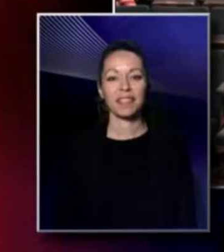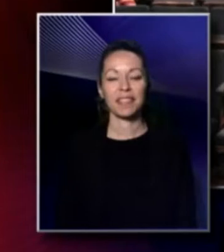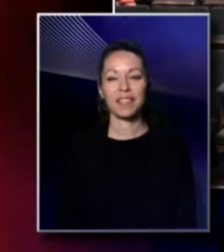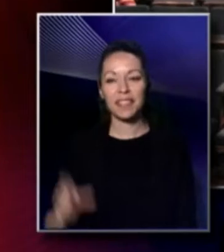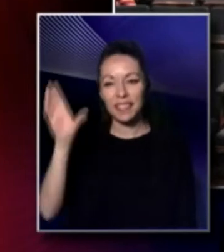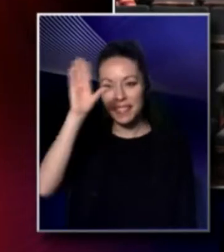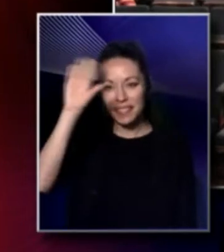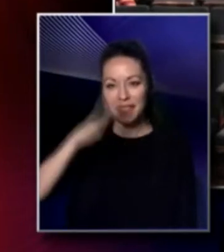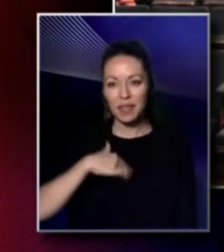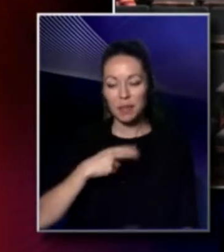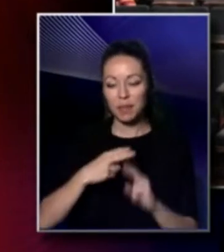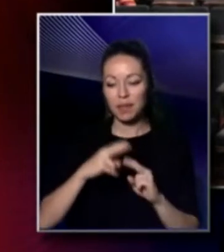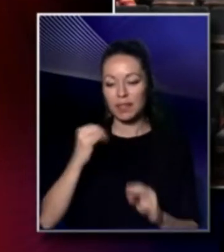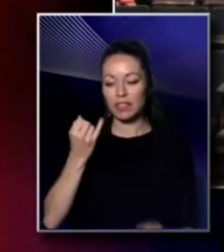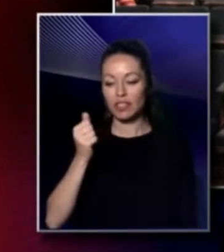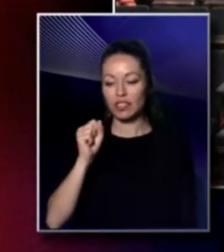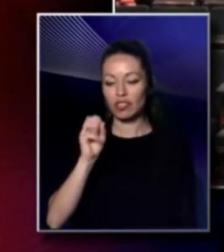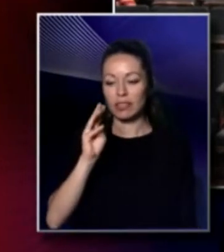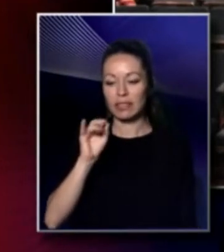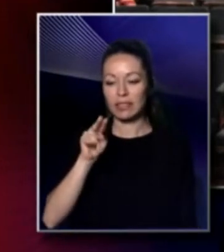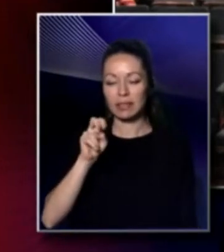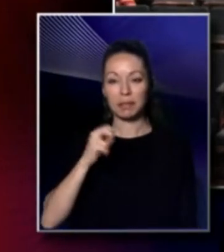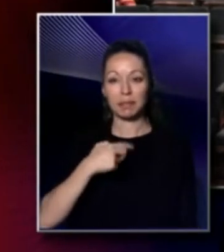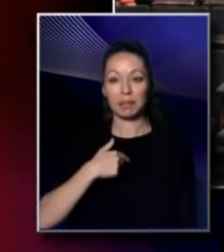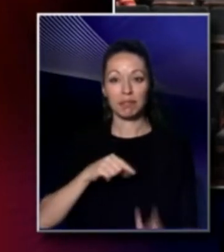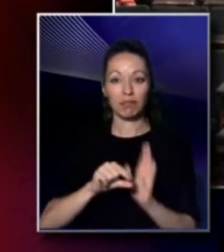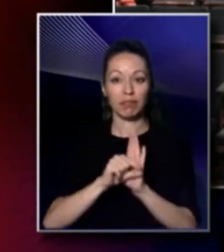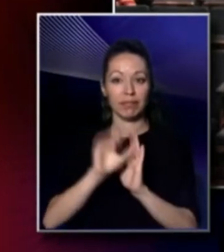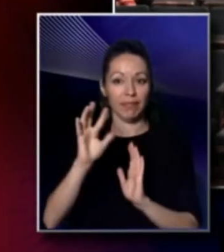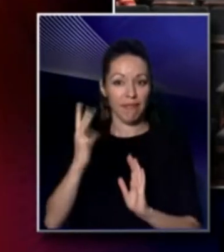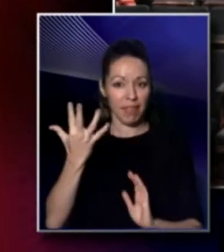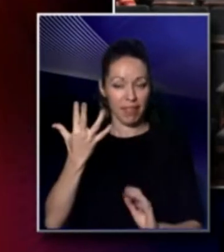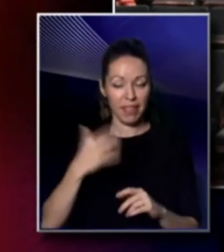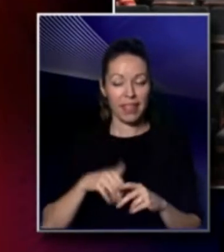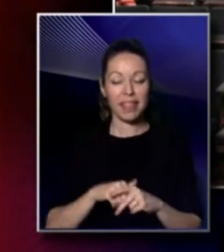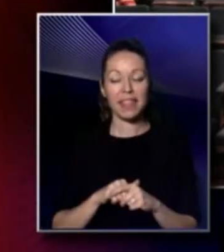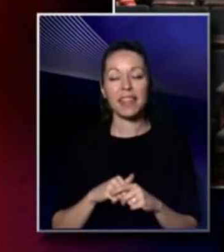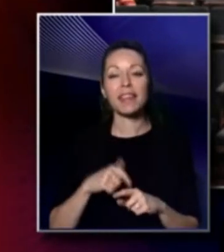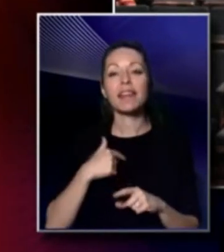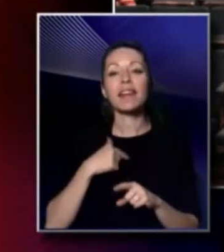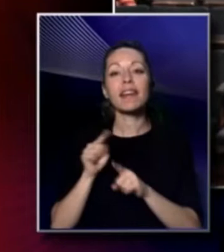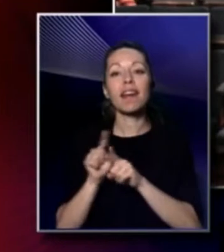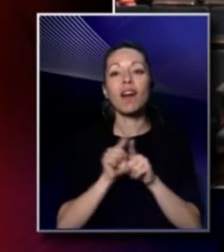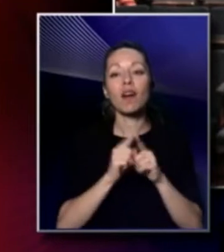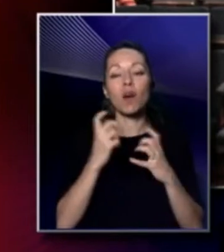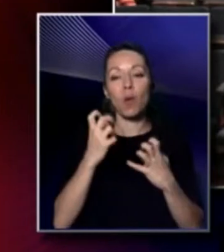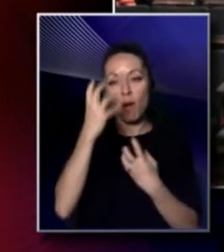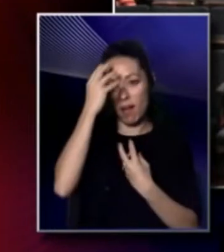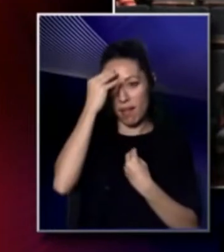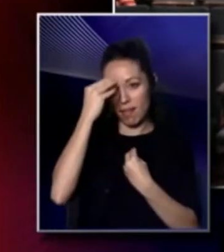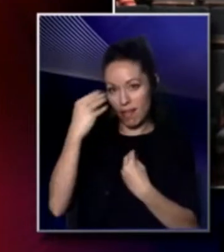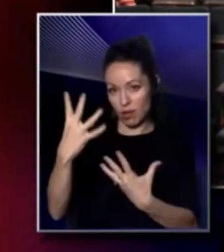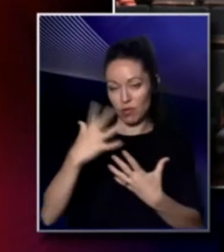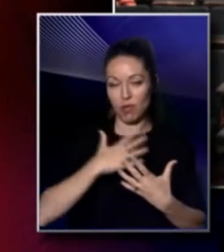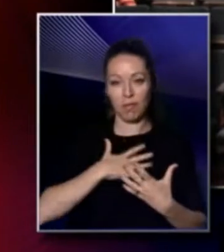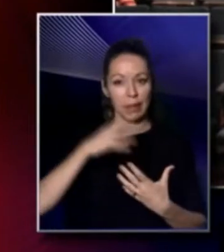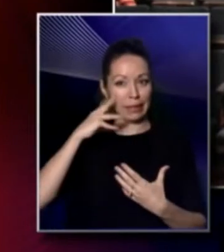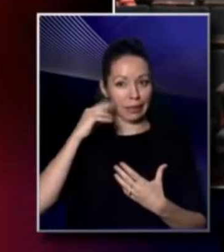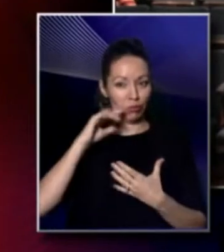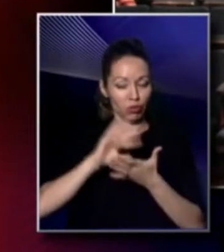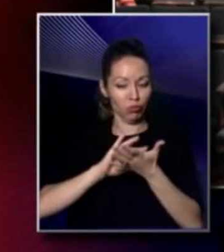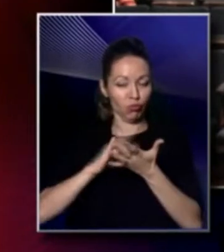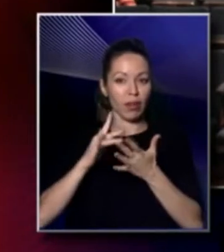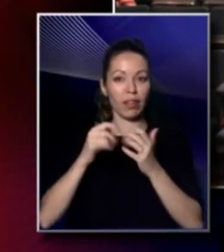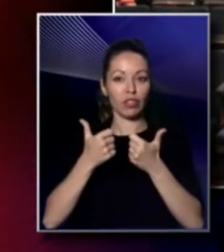Hello, my name is Jasmine and I am in 5th grade. I would also like to tell you about Braille Challenge.